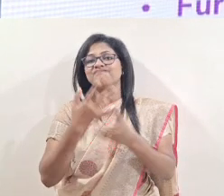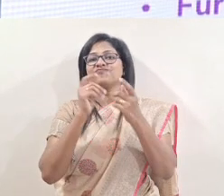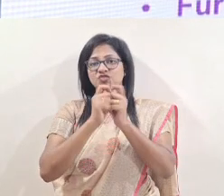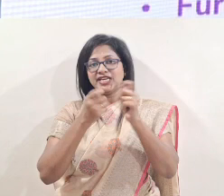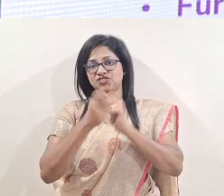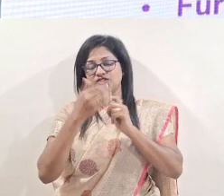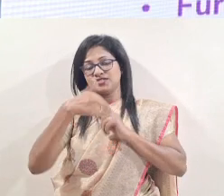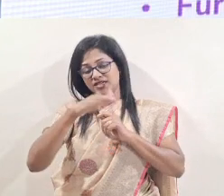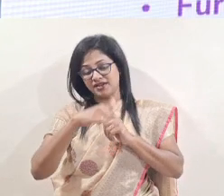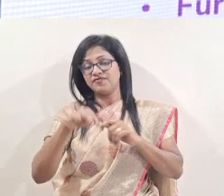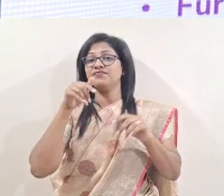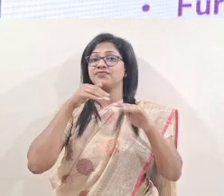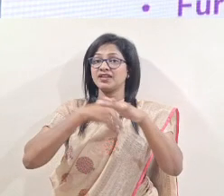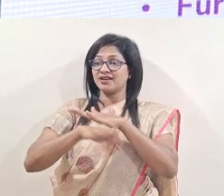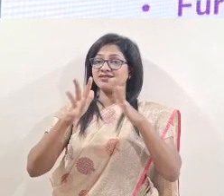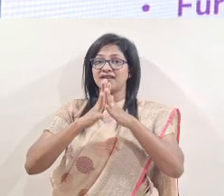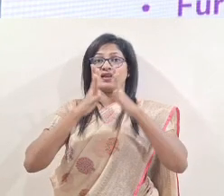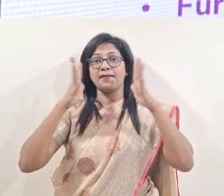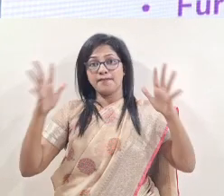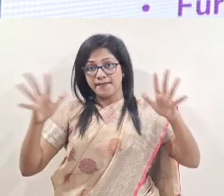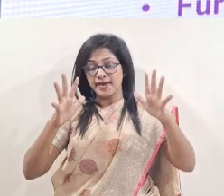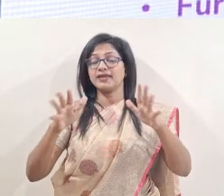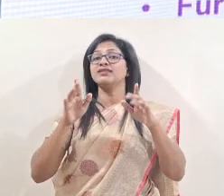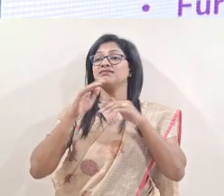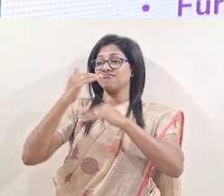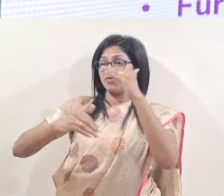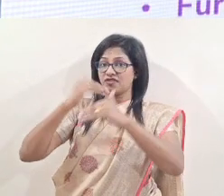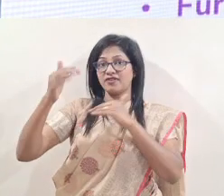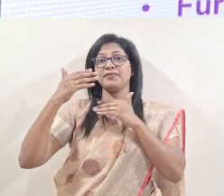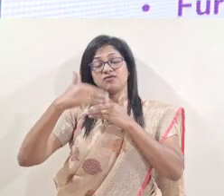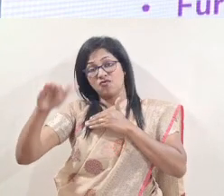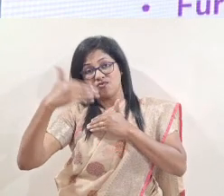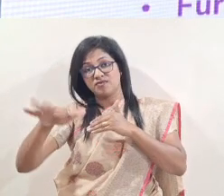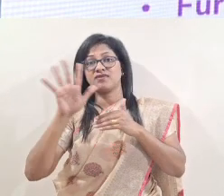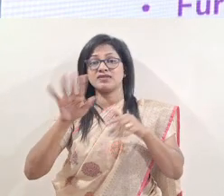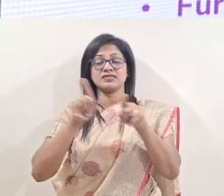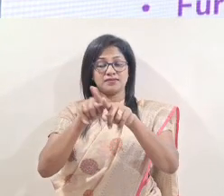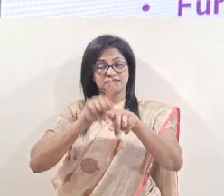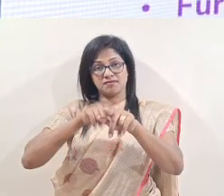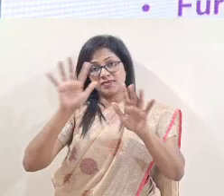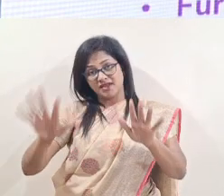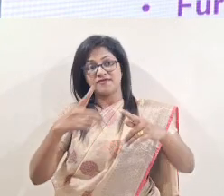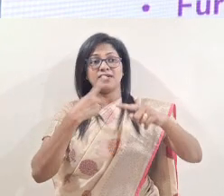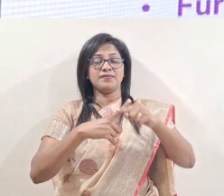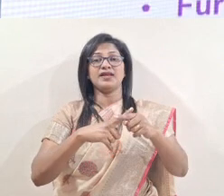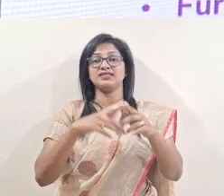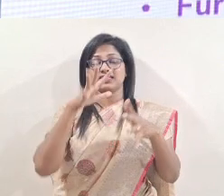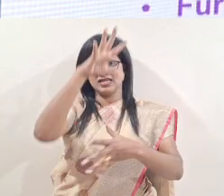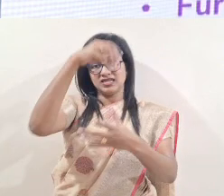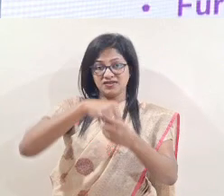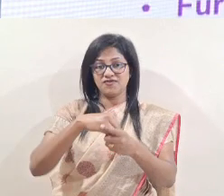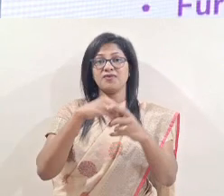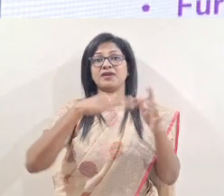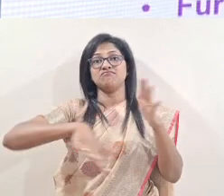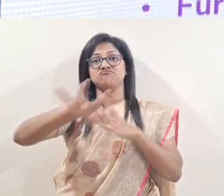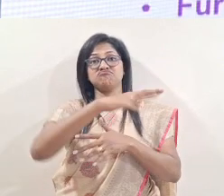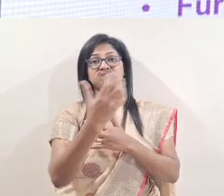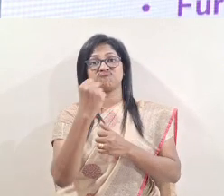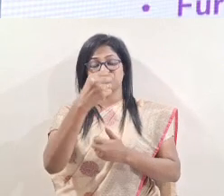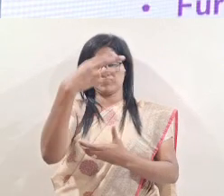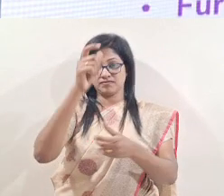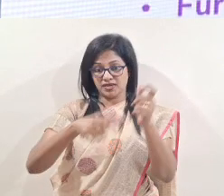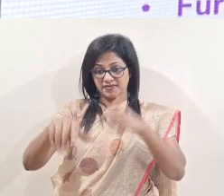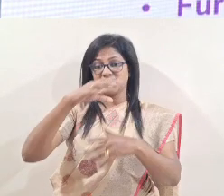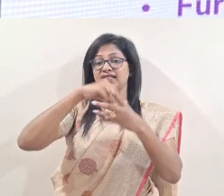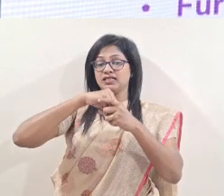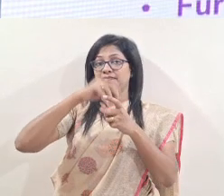fragmented development happening parallelly and an involvement of multiple stakeholders. In this regard, in case of Indian cities, if